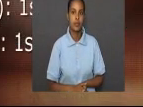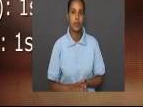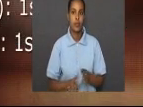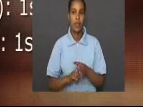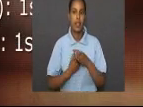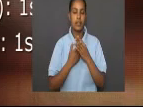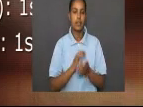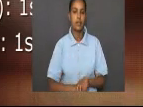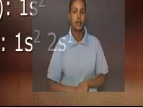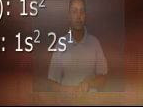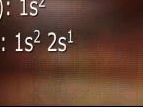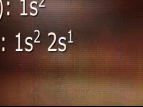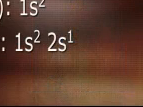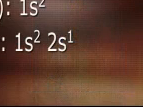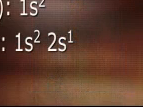Begin.